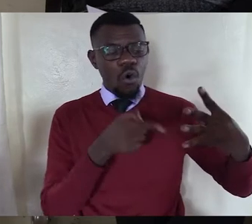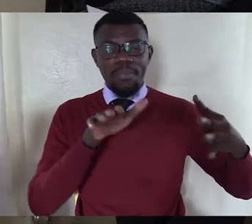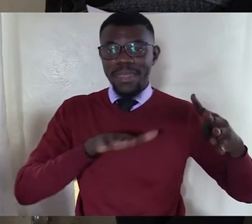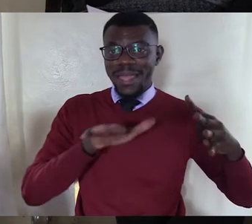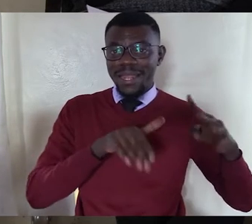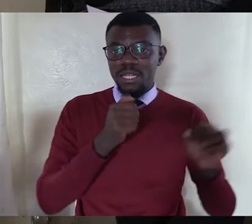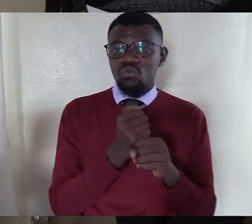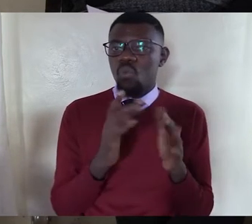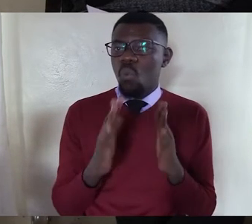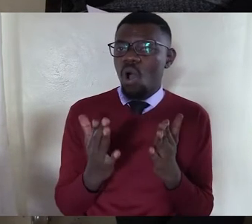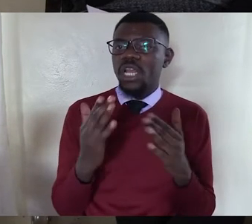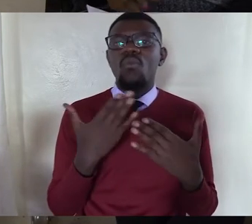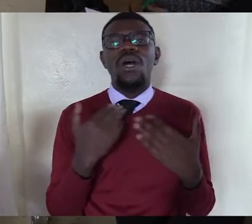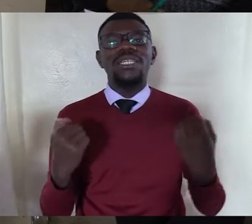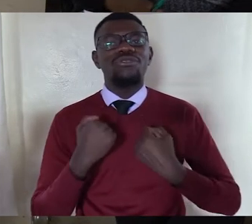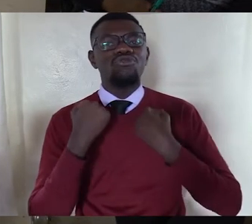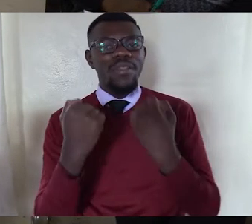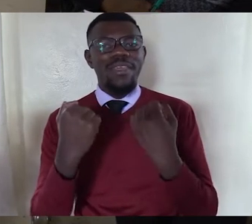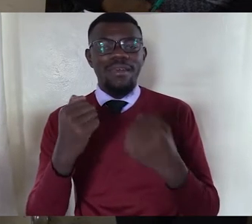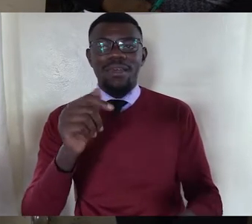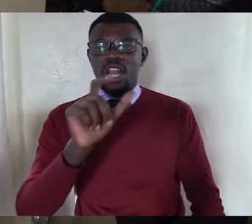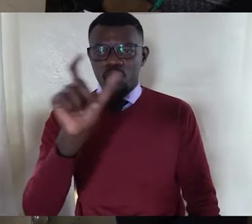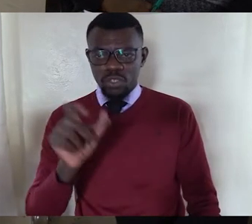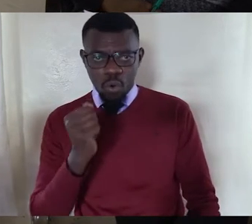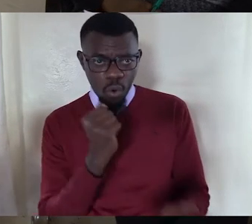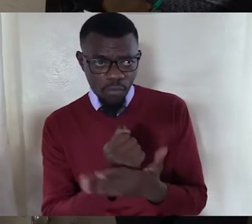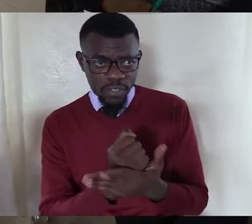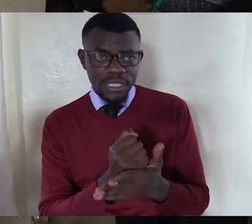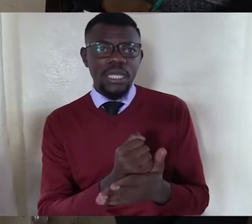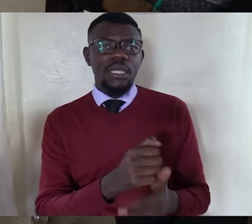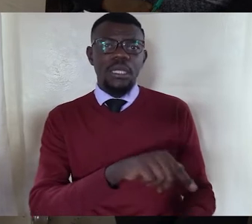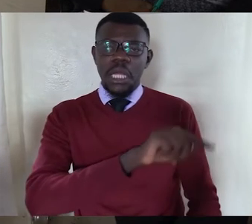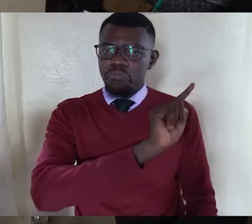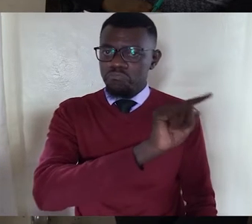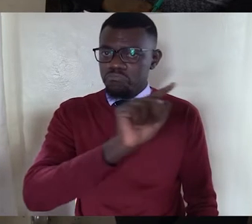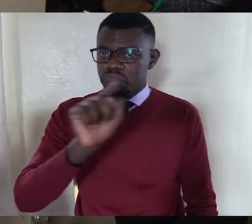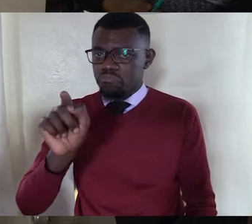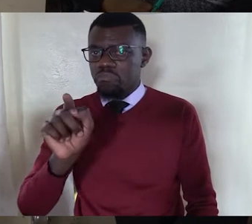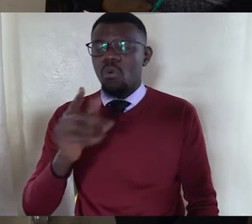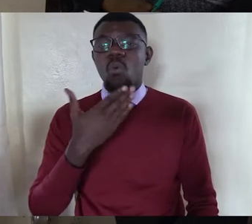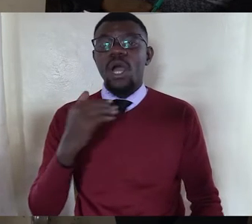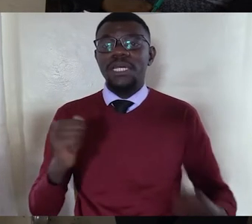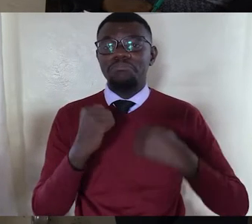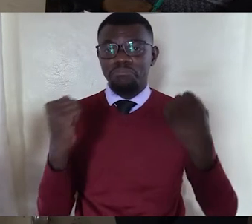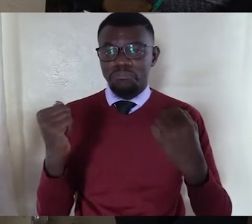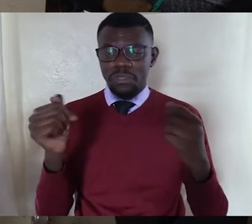is also strengthening our regional offices and also seeing trying to lobby for